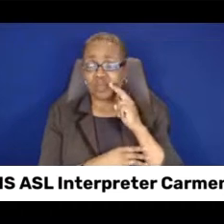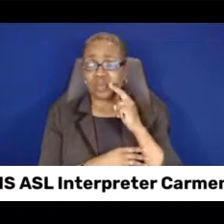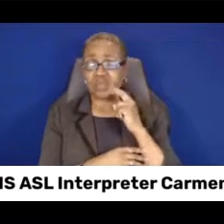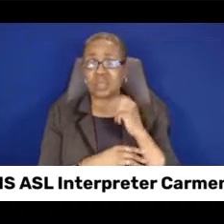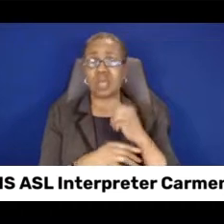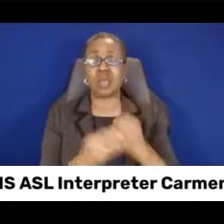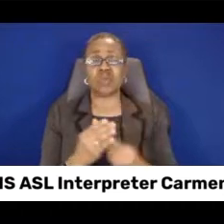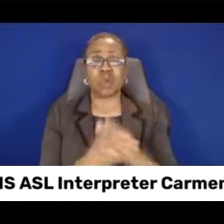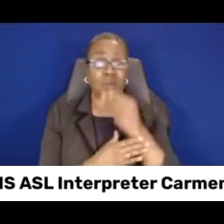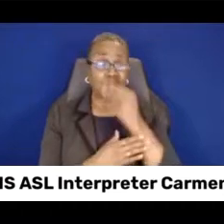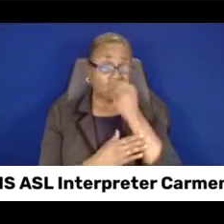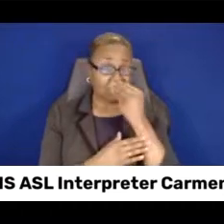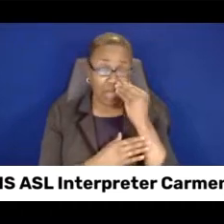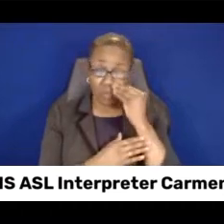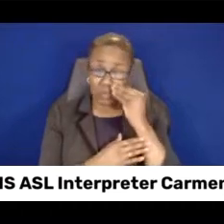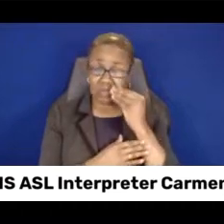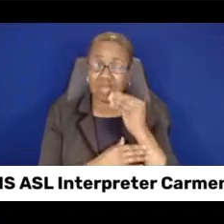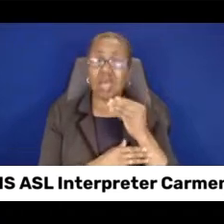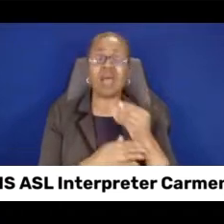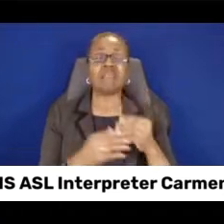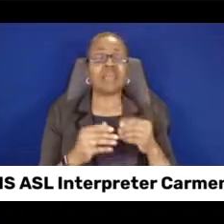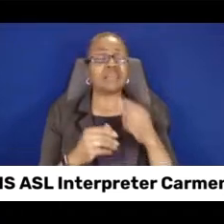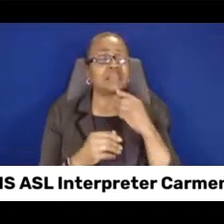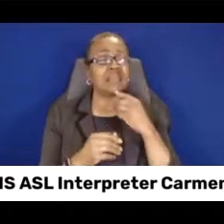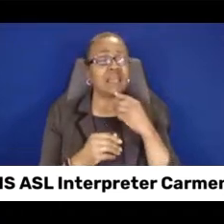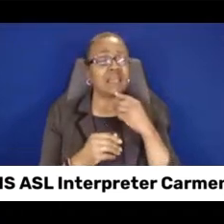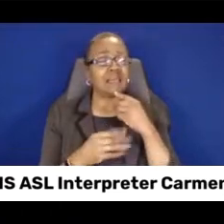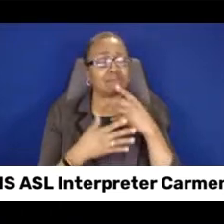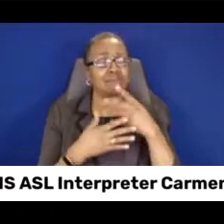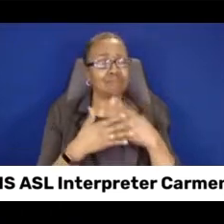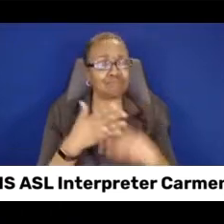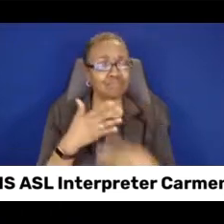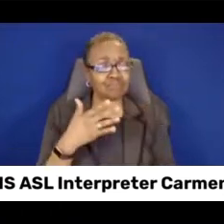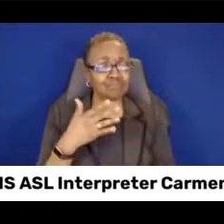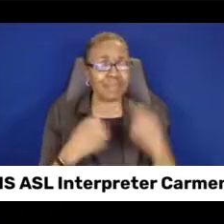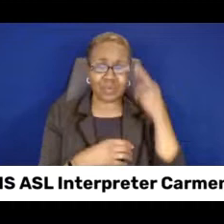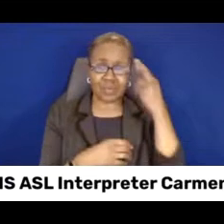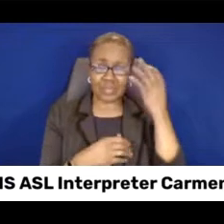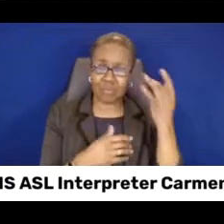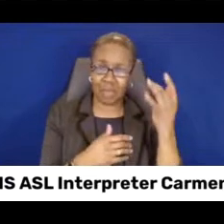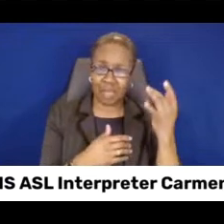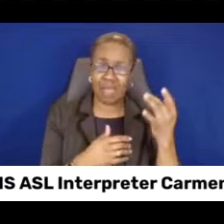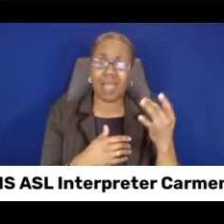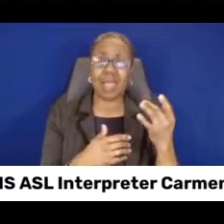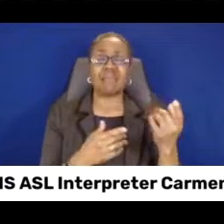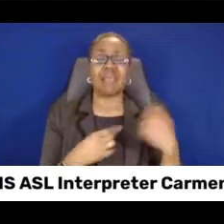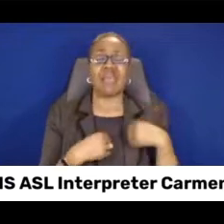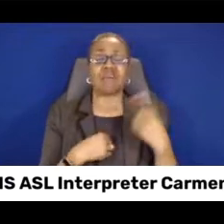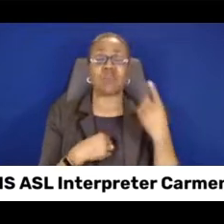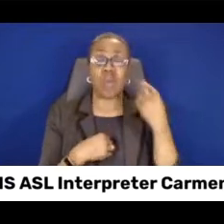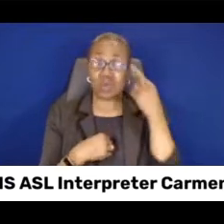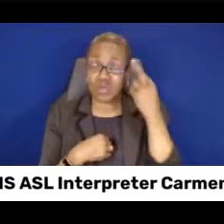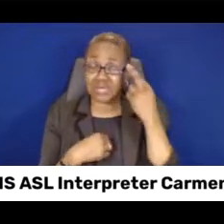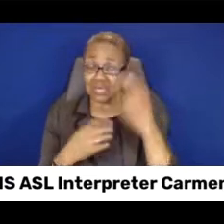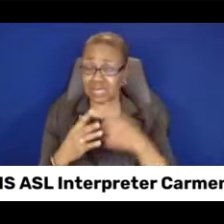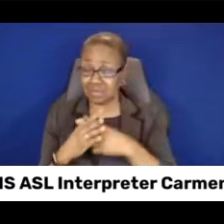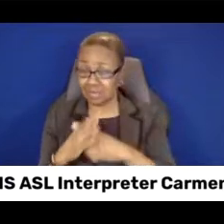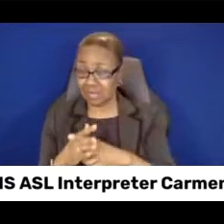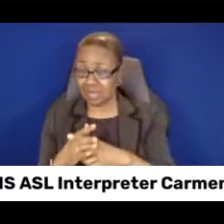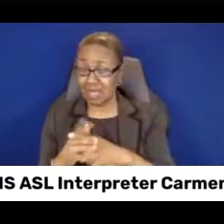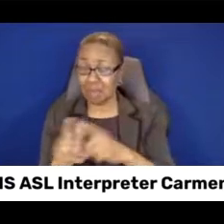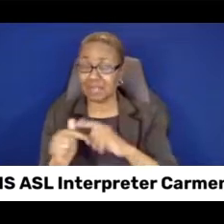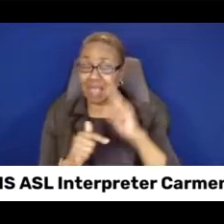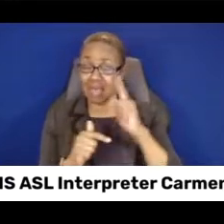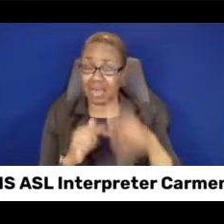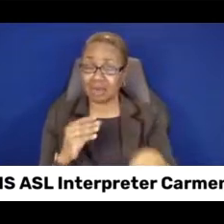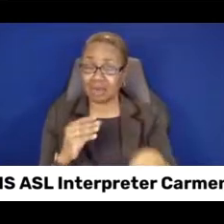gardeners express a variety of reasons for why they garden. Sometimes they come to gardening with one motivation, but develop additional ones